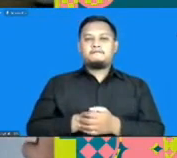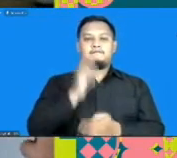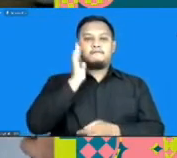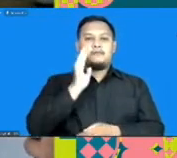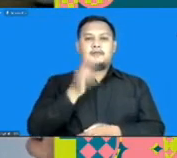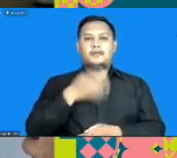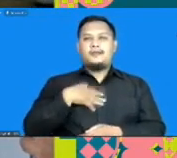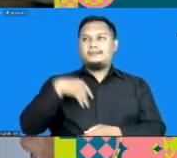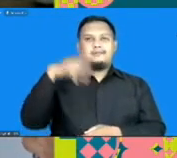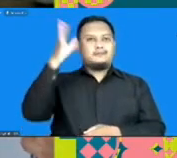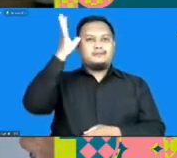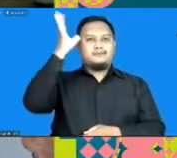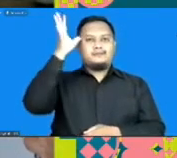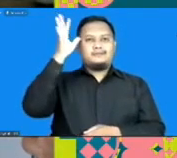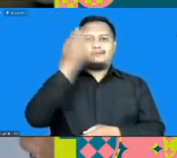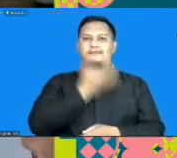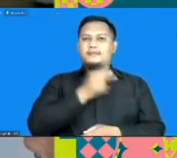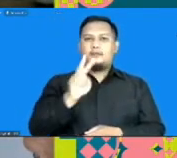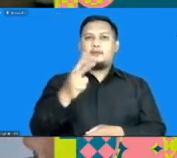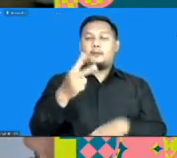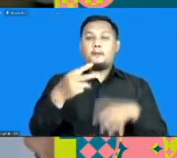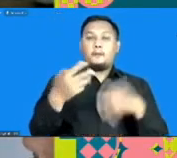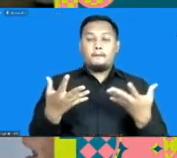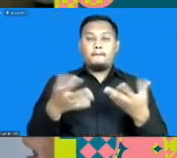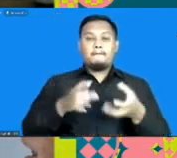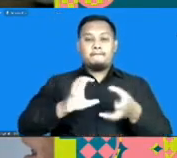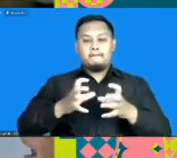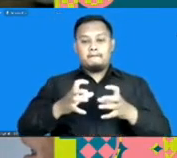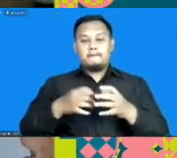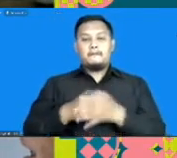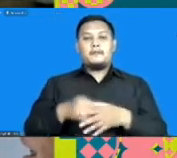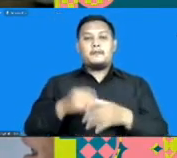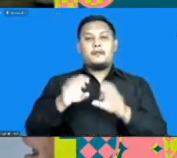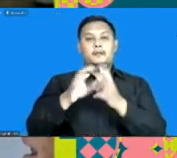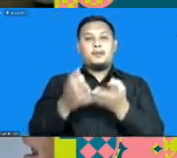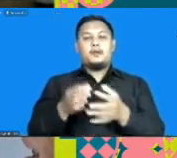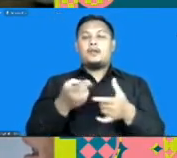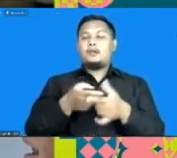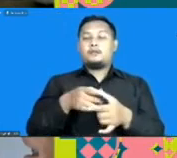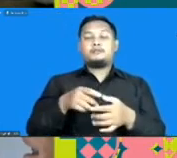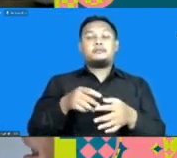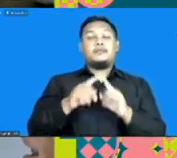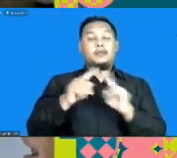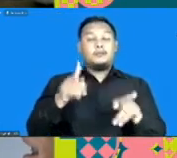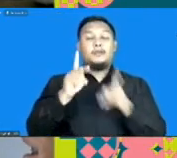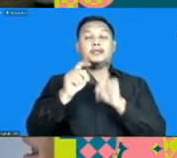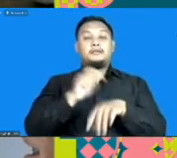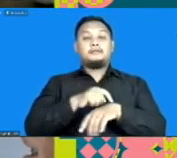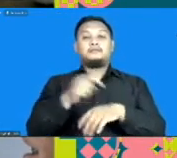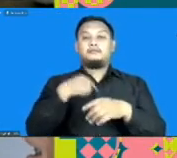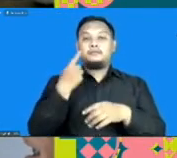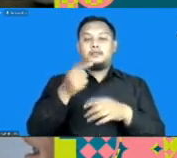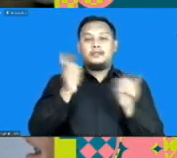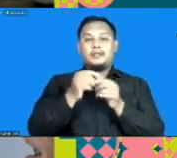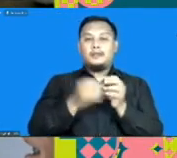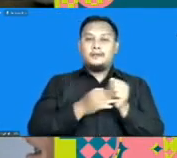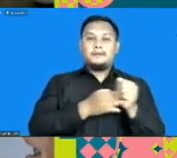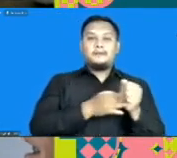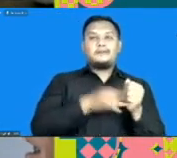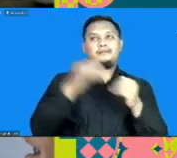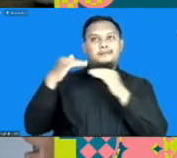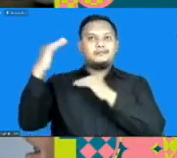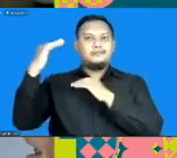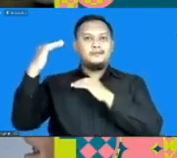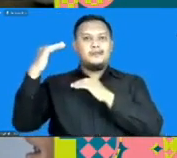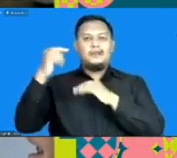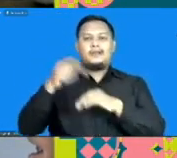the system, the IT, the digital? But eventually when you are becoming a more senior leader, what you're transforming is people. So you're actually transforming